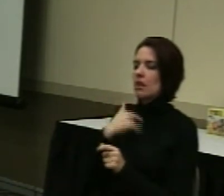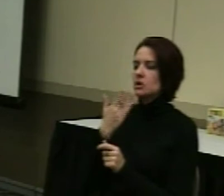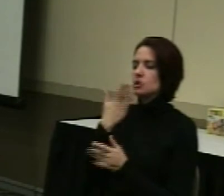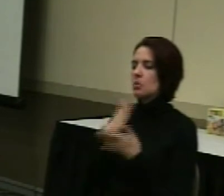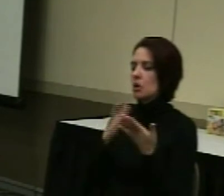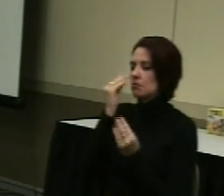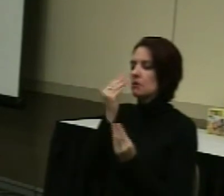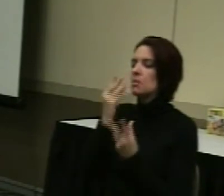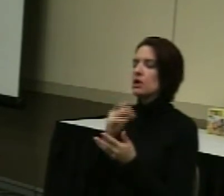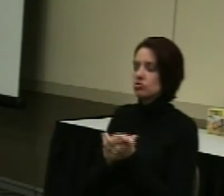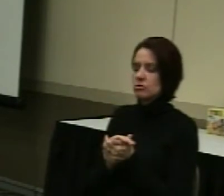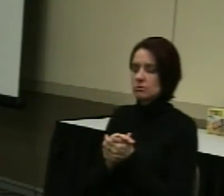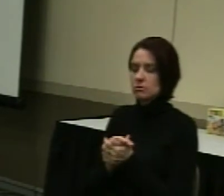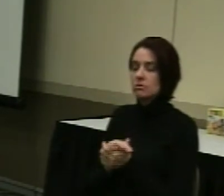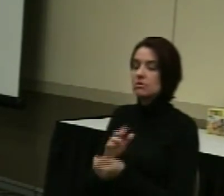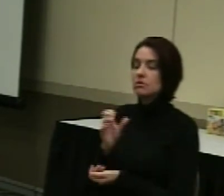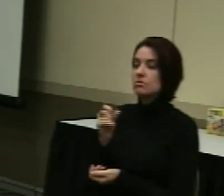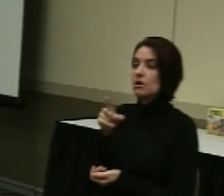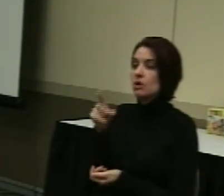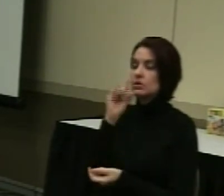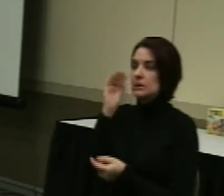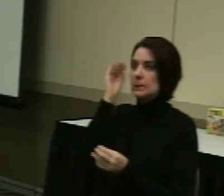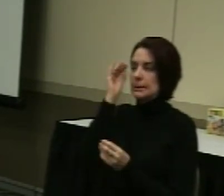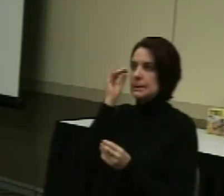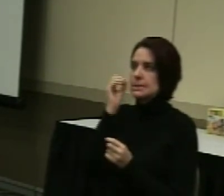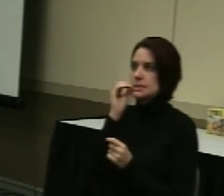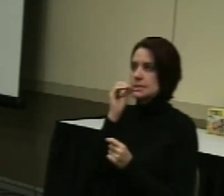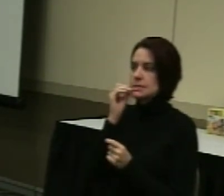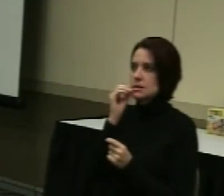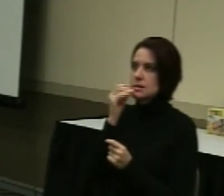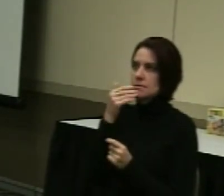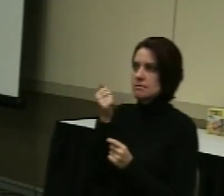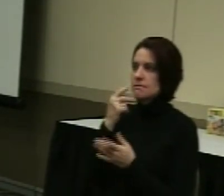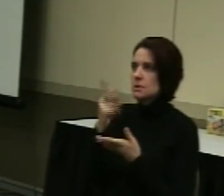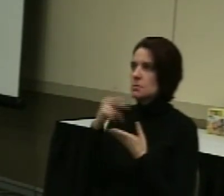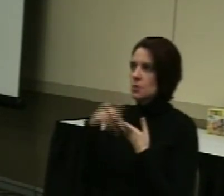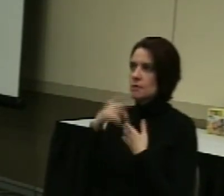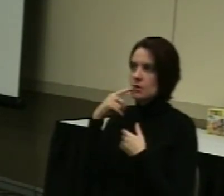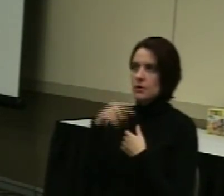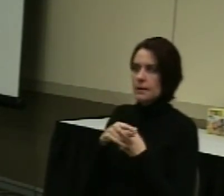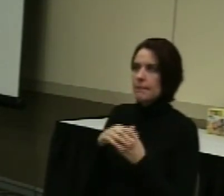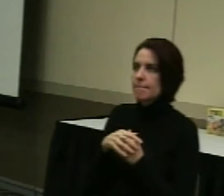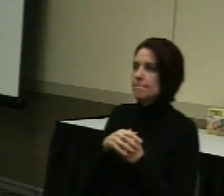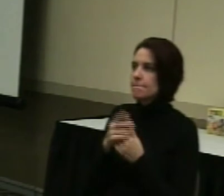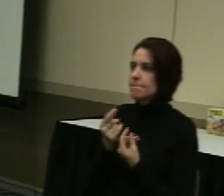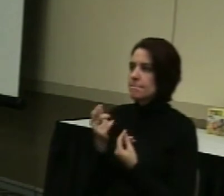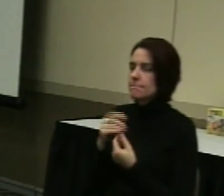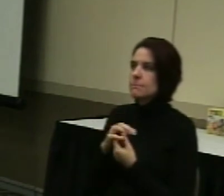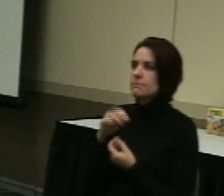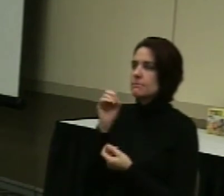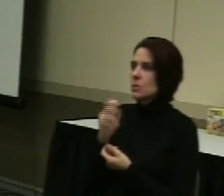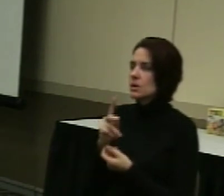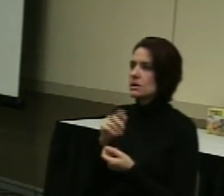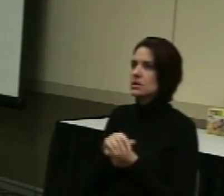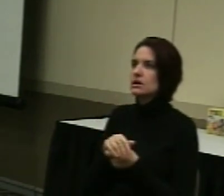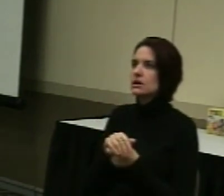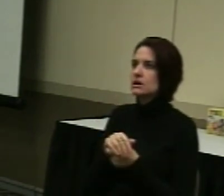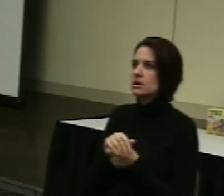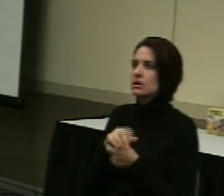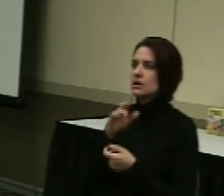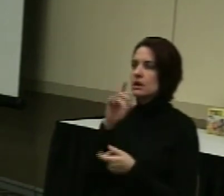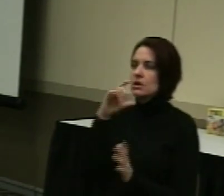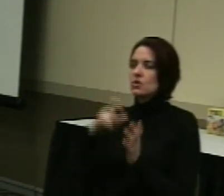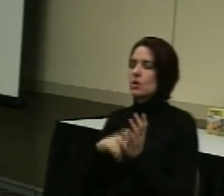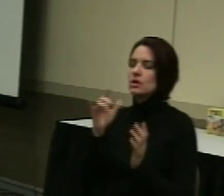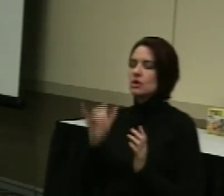puzzle through, how do you make the best possible program for her? Making those very, very, very, very keen observations guides